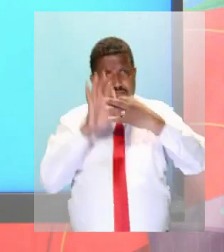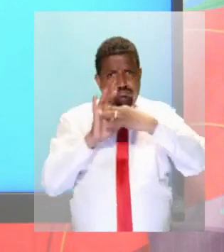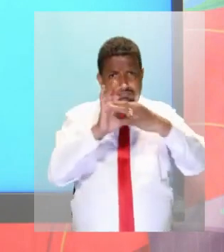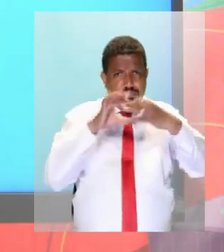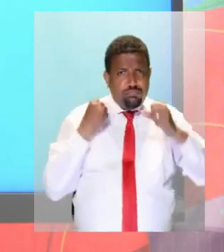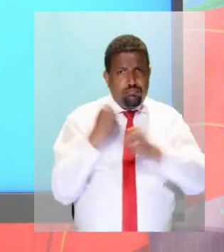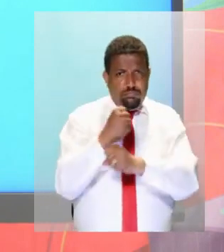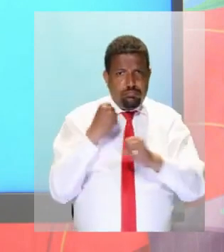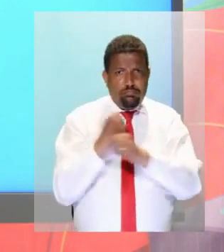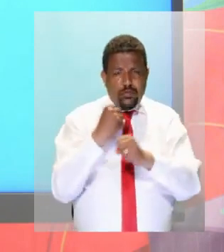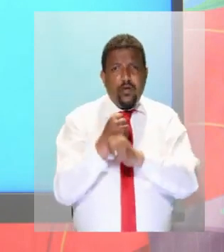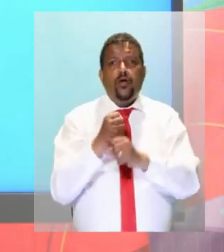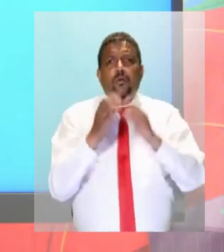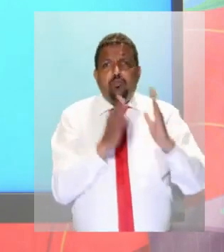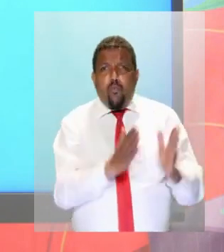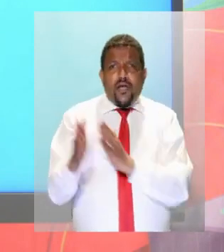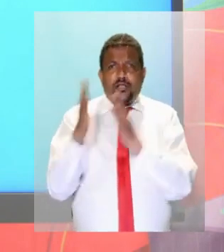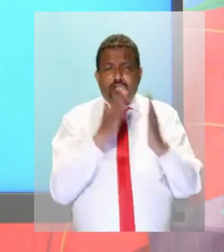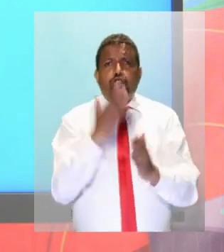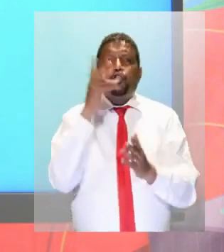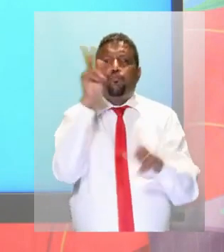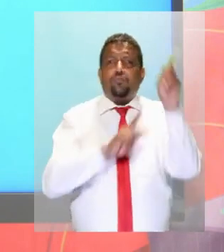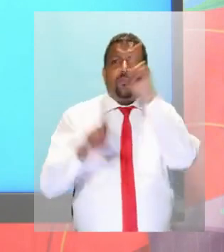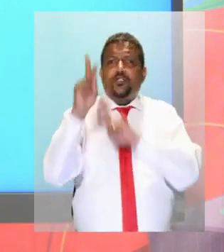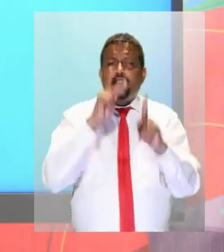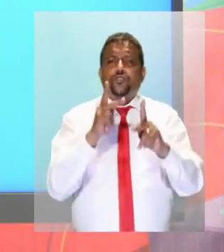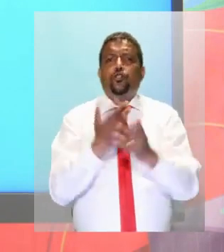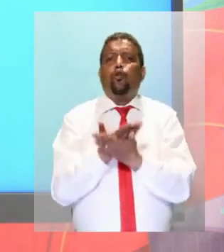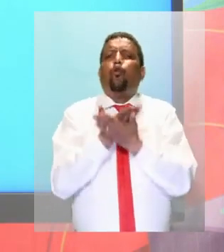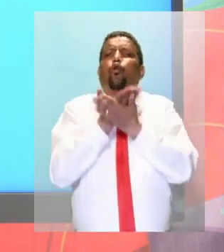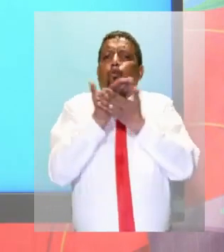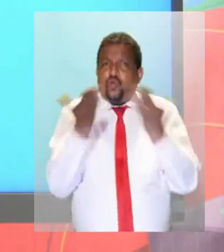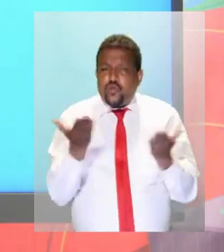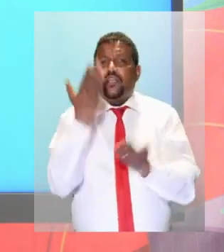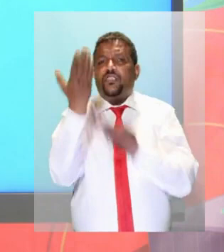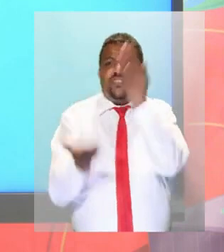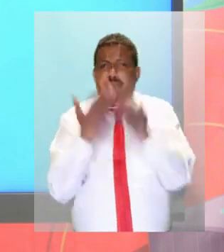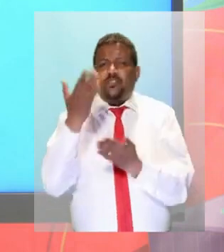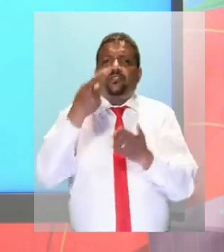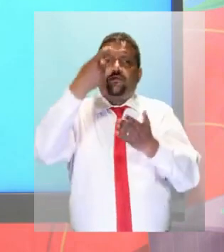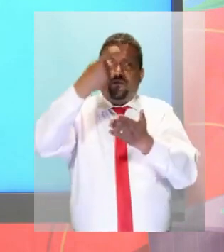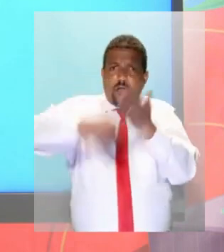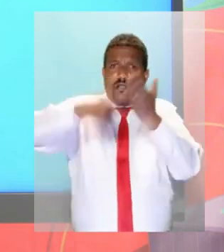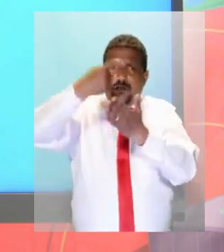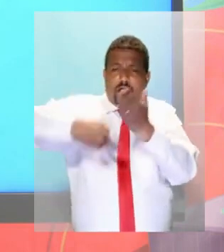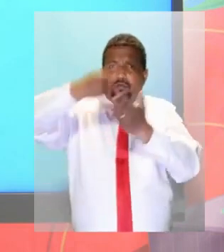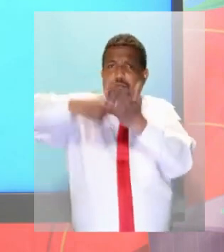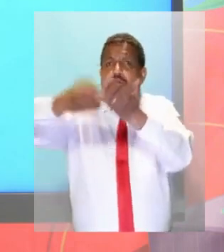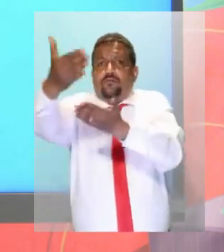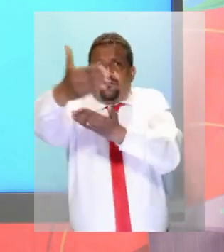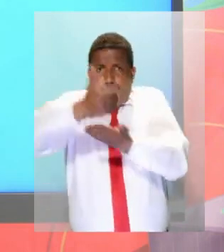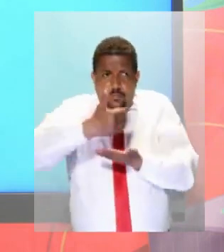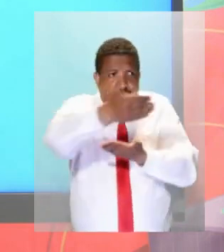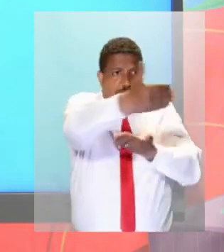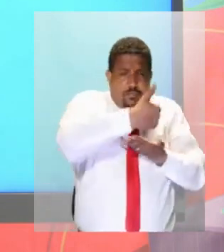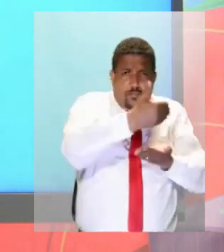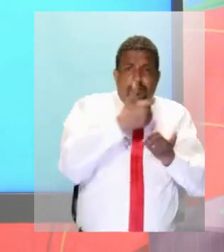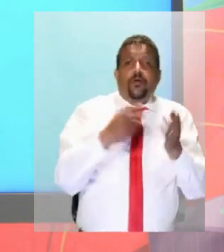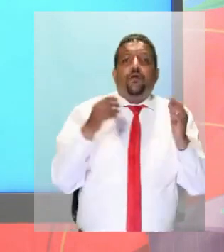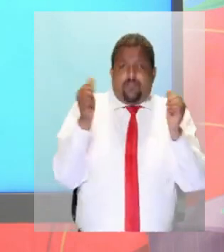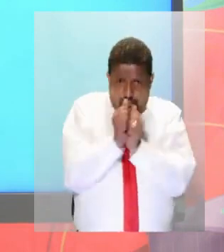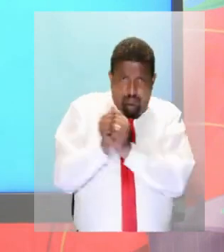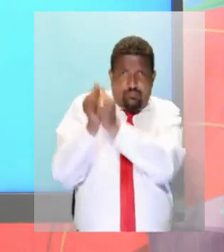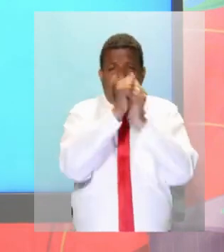providing public goods and services and collection of taxes. Public goods and services are those goods and services that we used